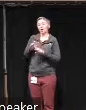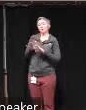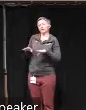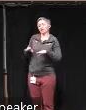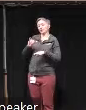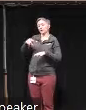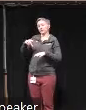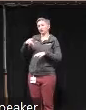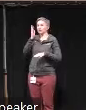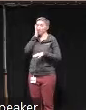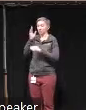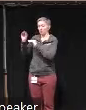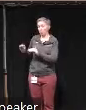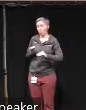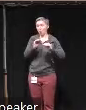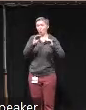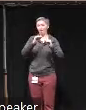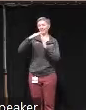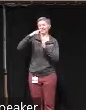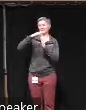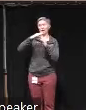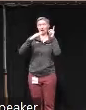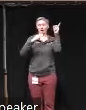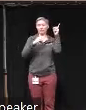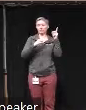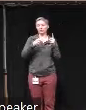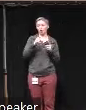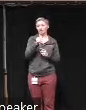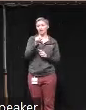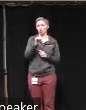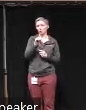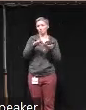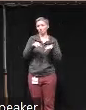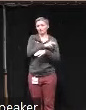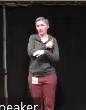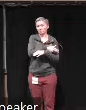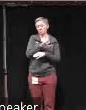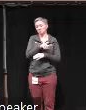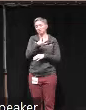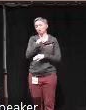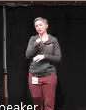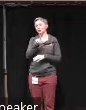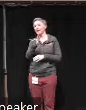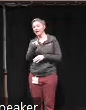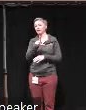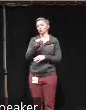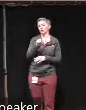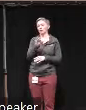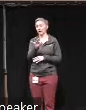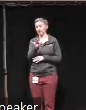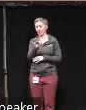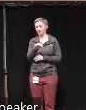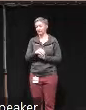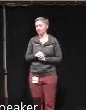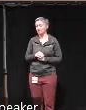pediatric inpatient beds to the top of the Golisano Children's Hospital by 2028 and 2029. And